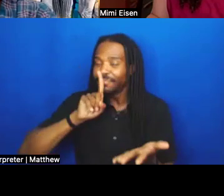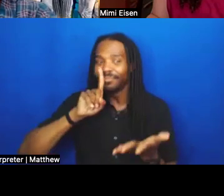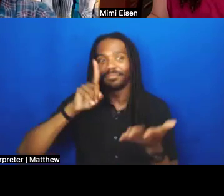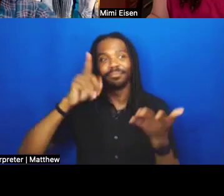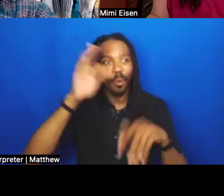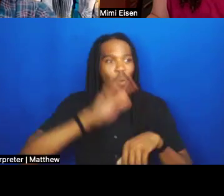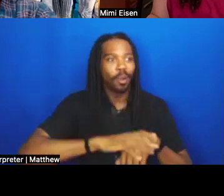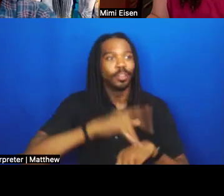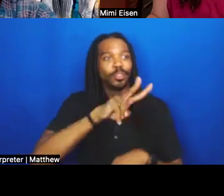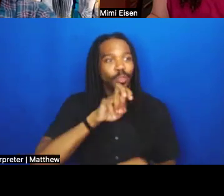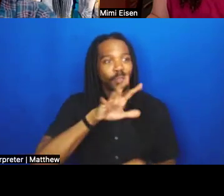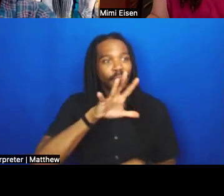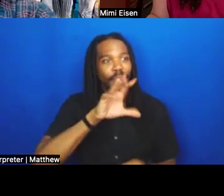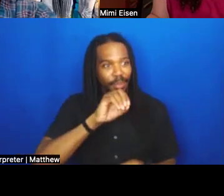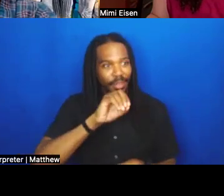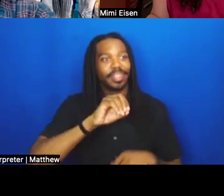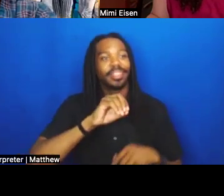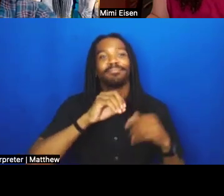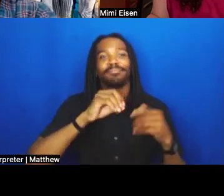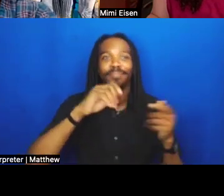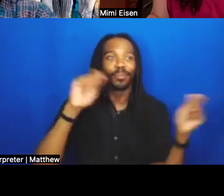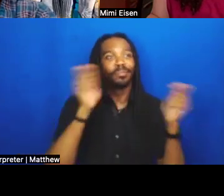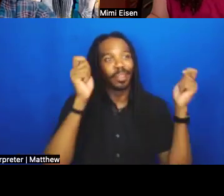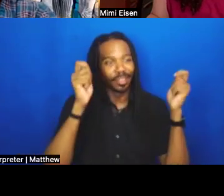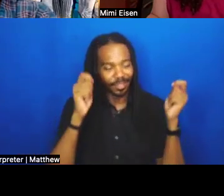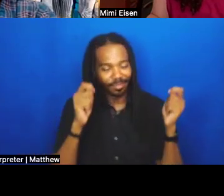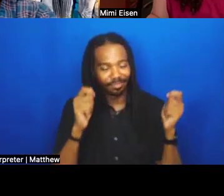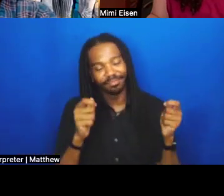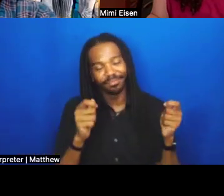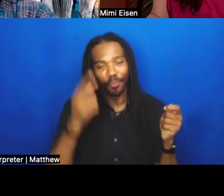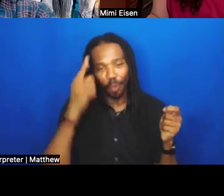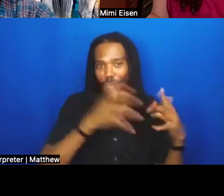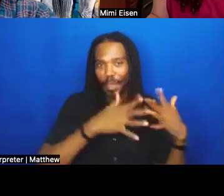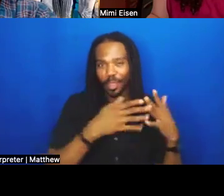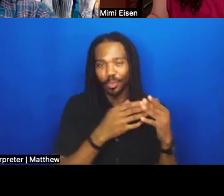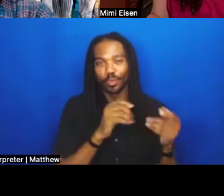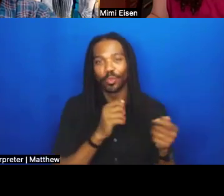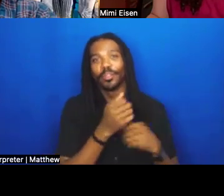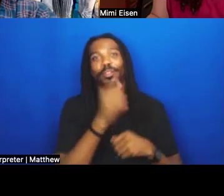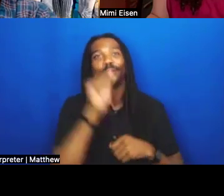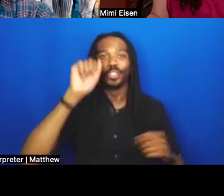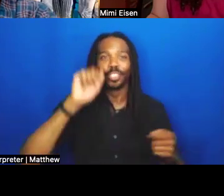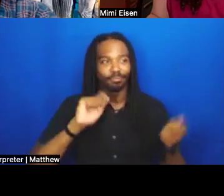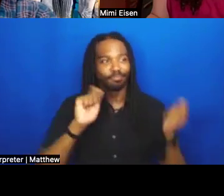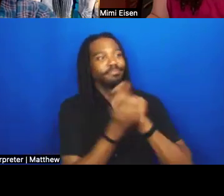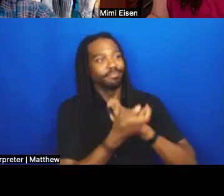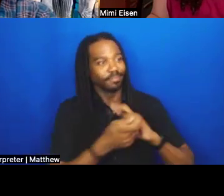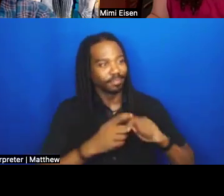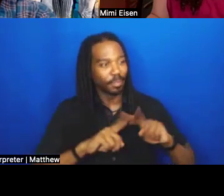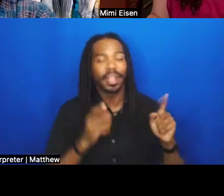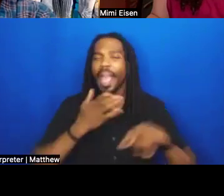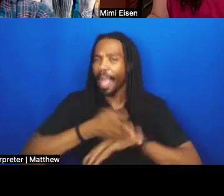or anniversary of the American Revolution, but it's right after that section. But I think it's really